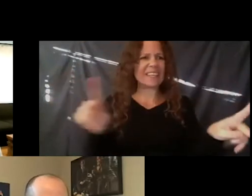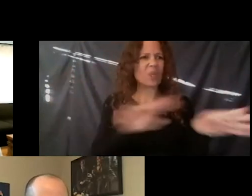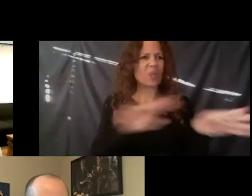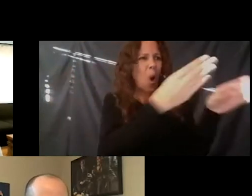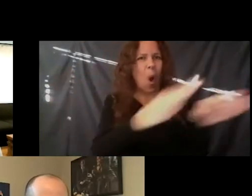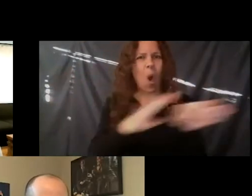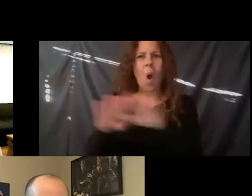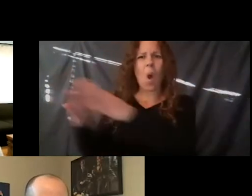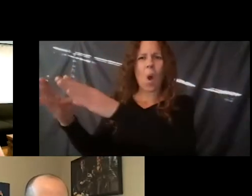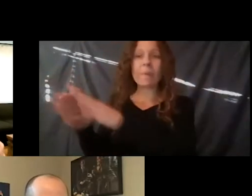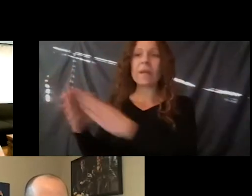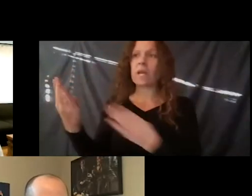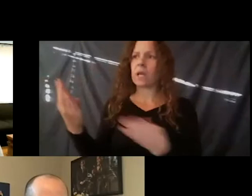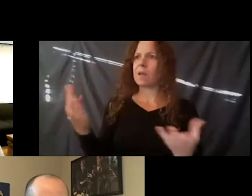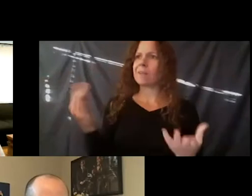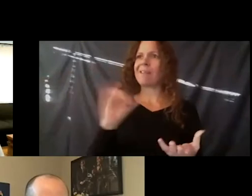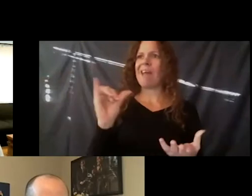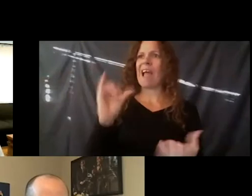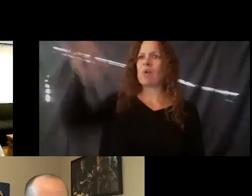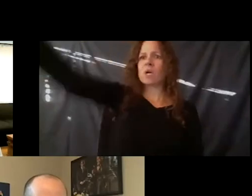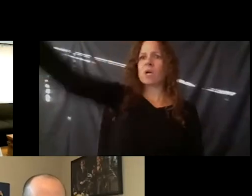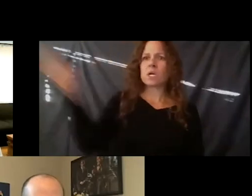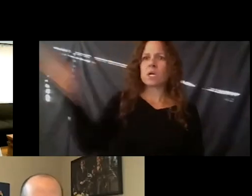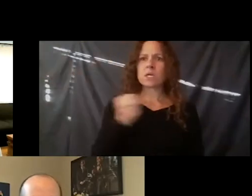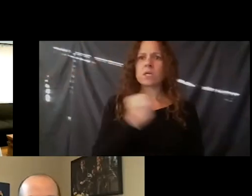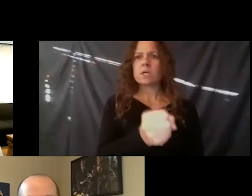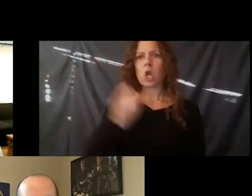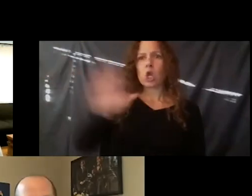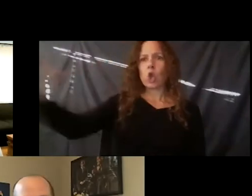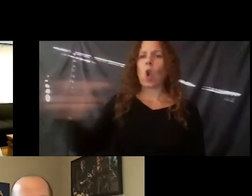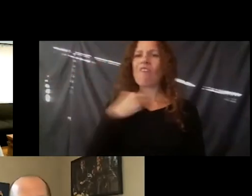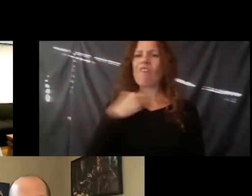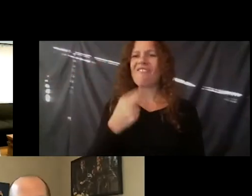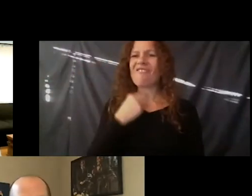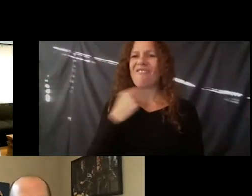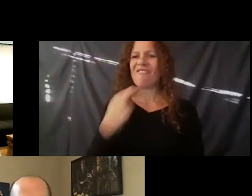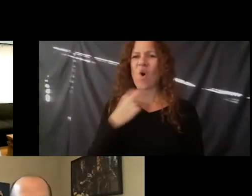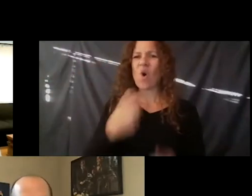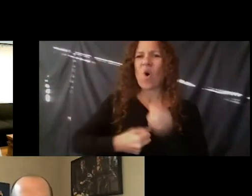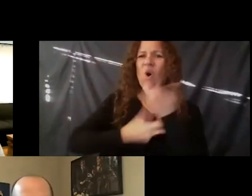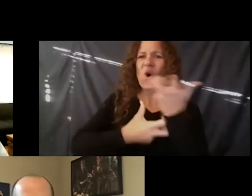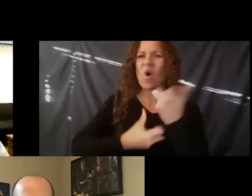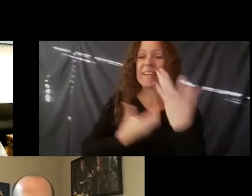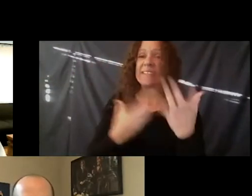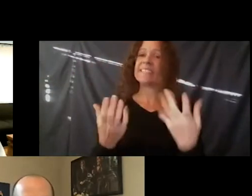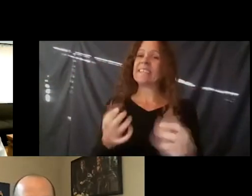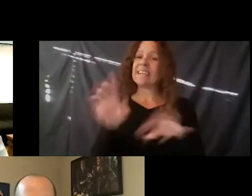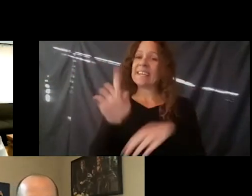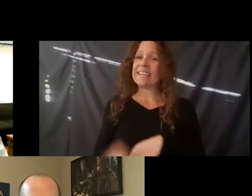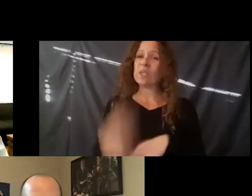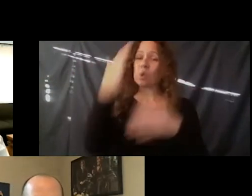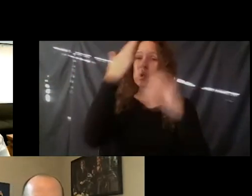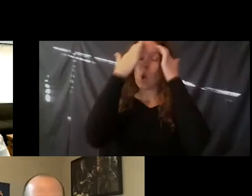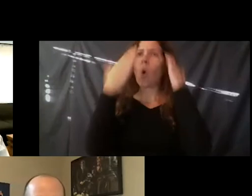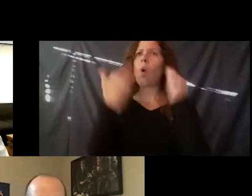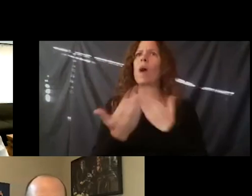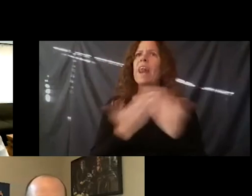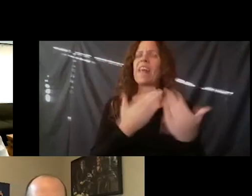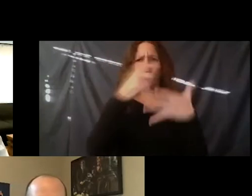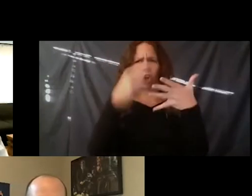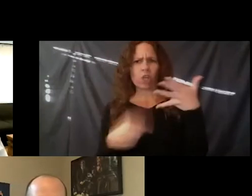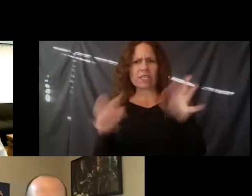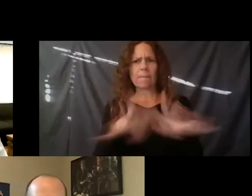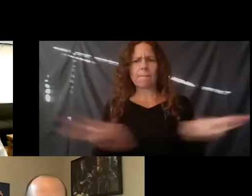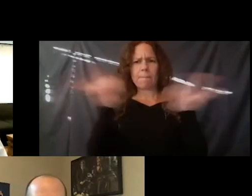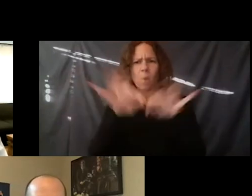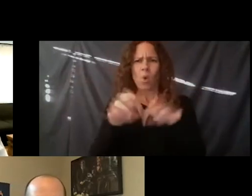to hear your voice and we need to know what's important to you so we can build this party. And it's really remembering